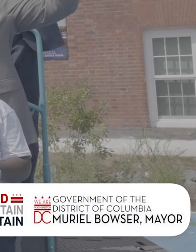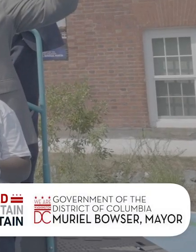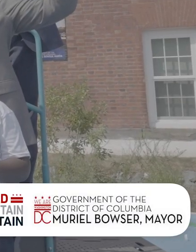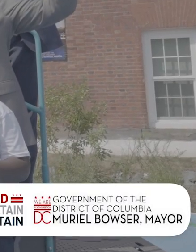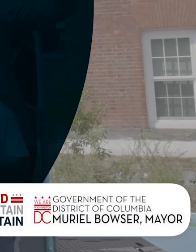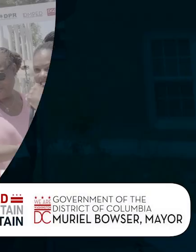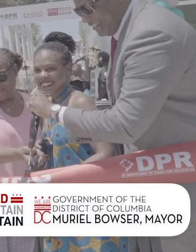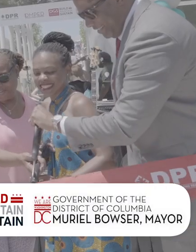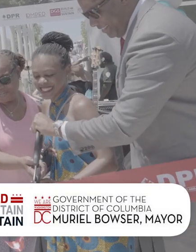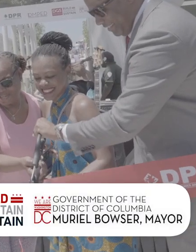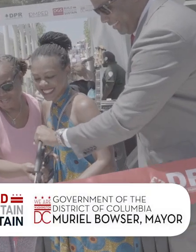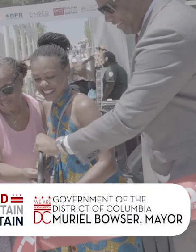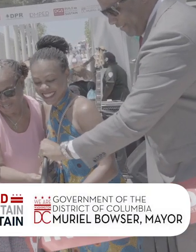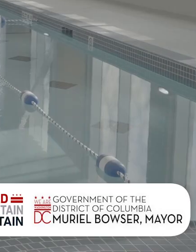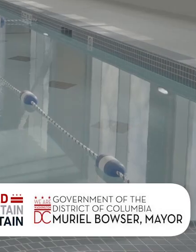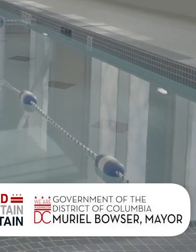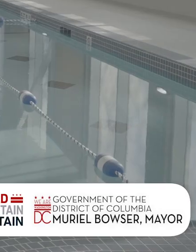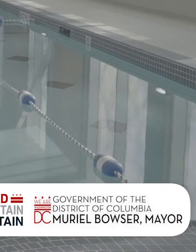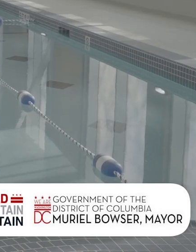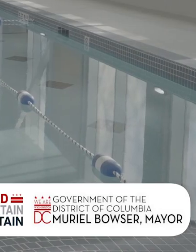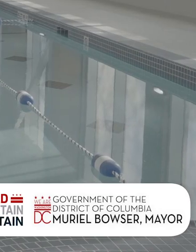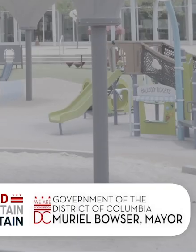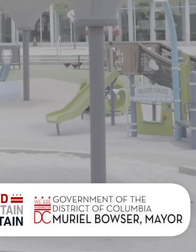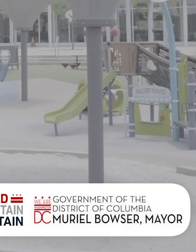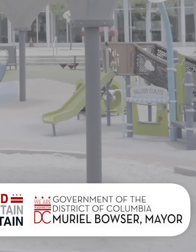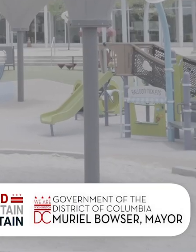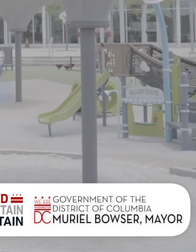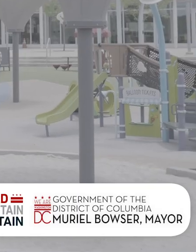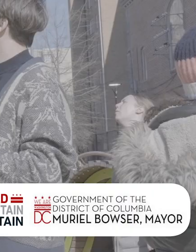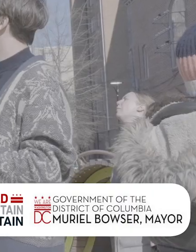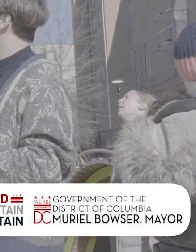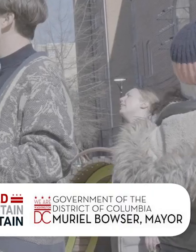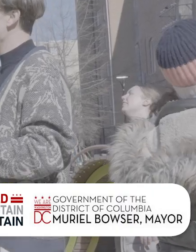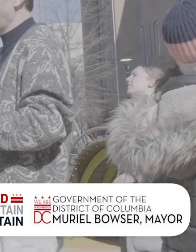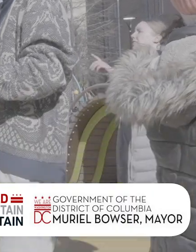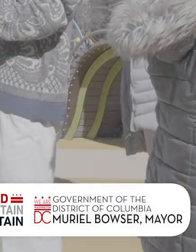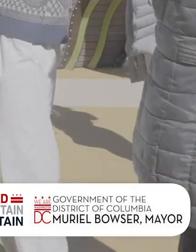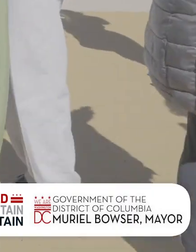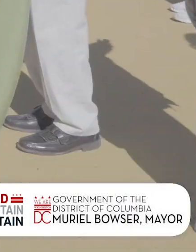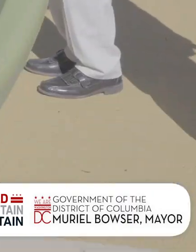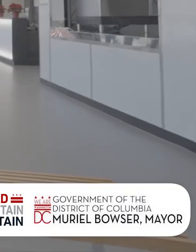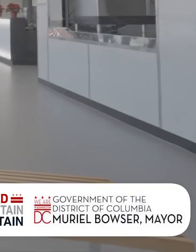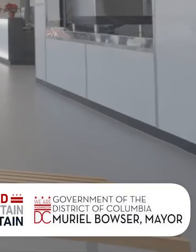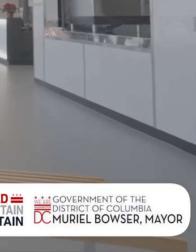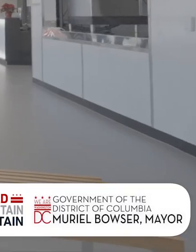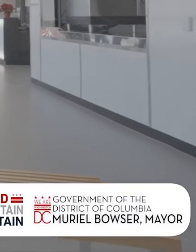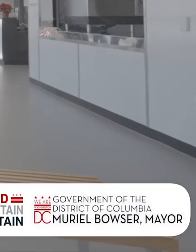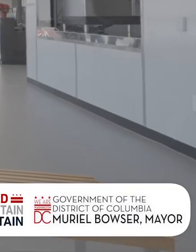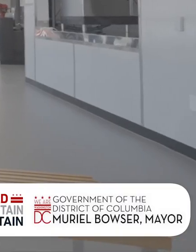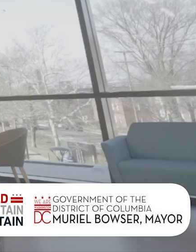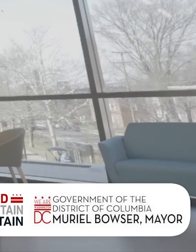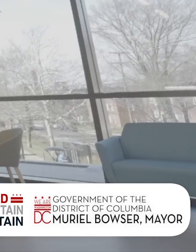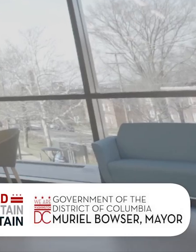Welcome back! To nearly $600 million in world-class recreation centers.